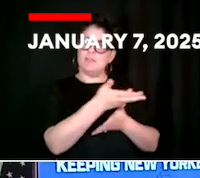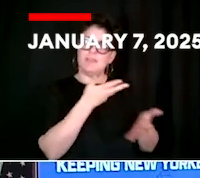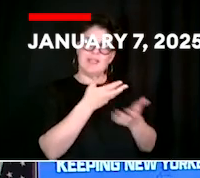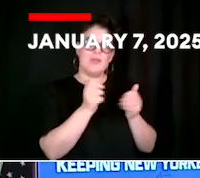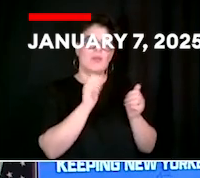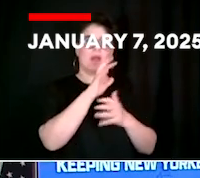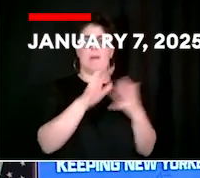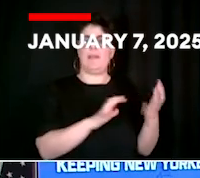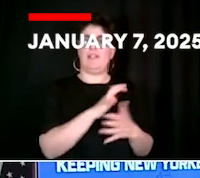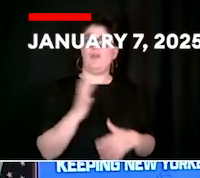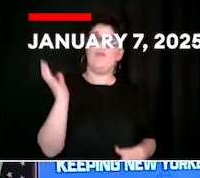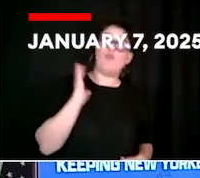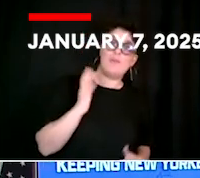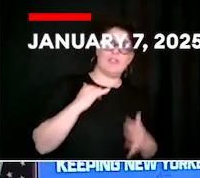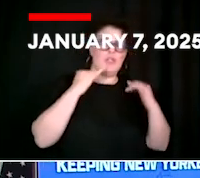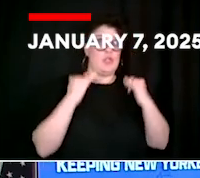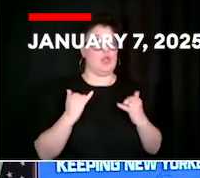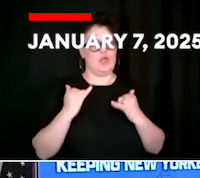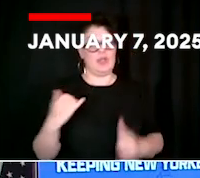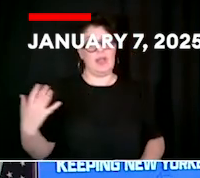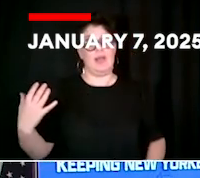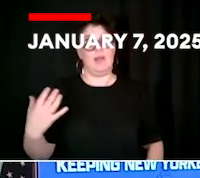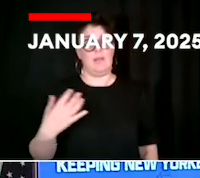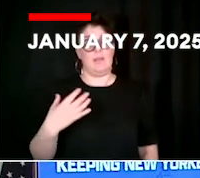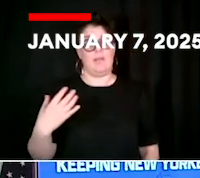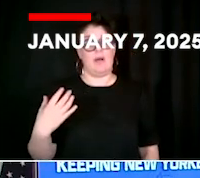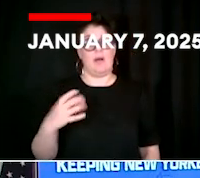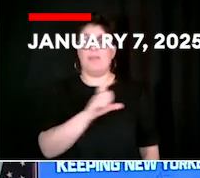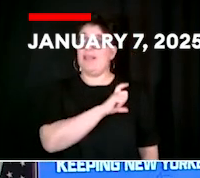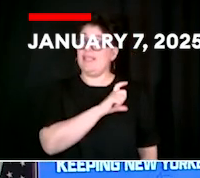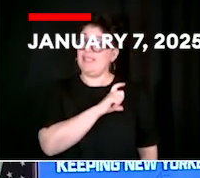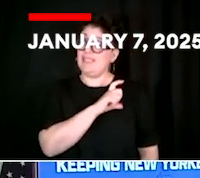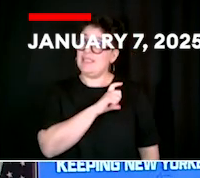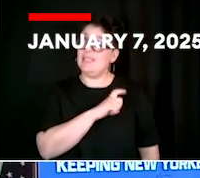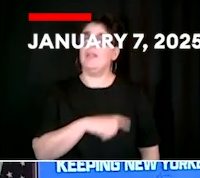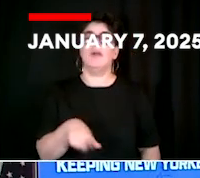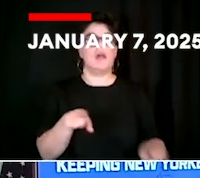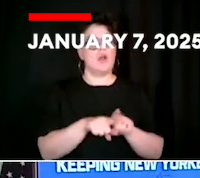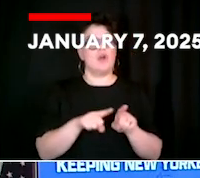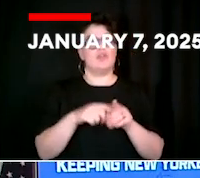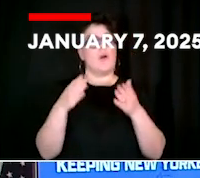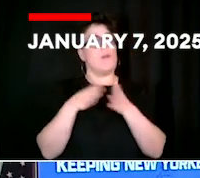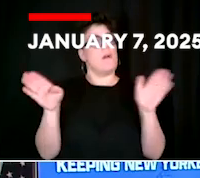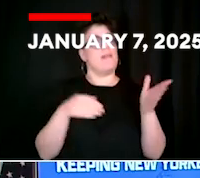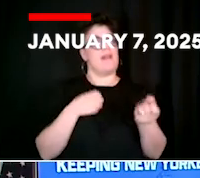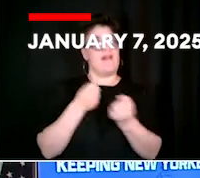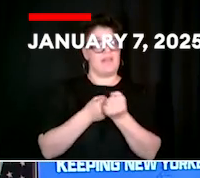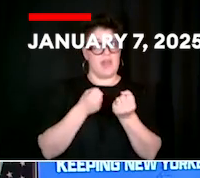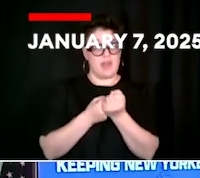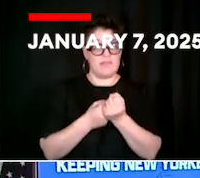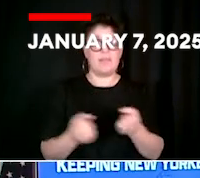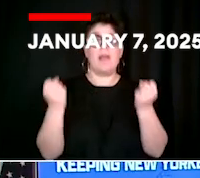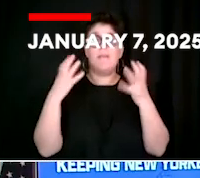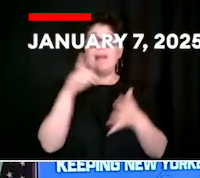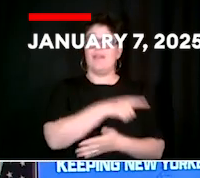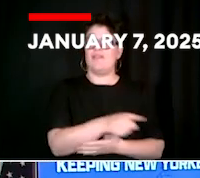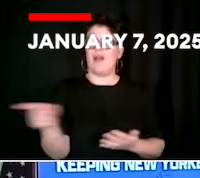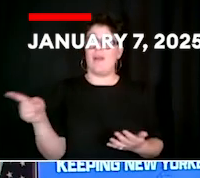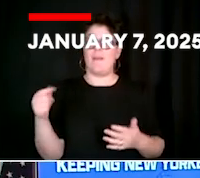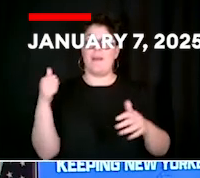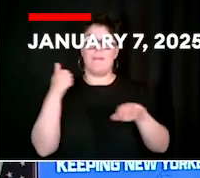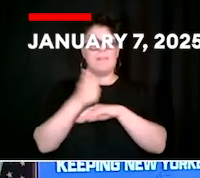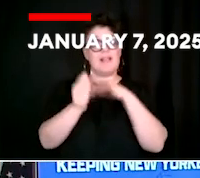and current police officers as well as the public advocate, and many of them blame you because they see this